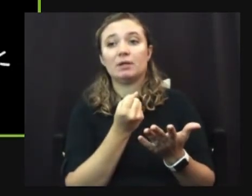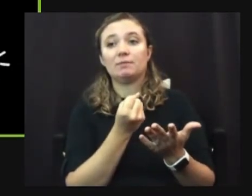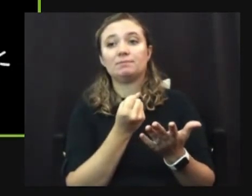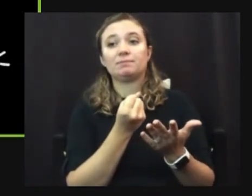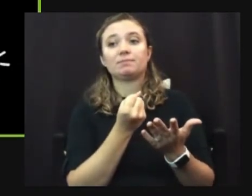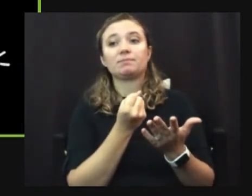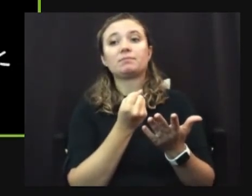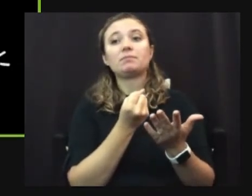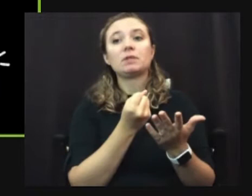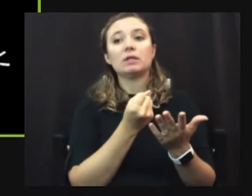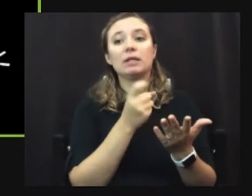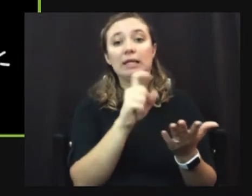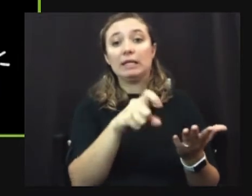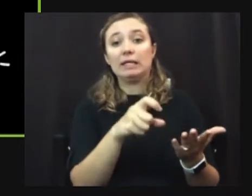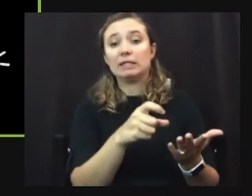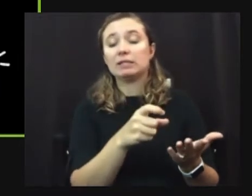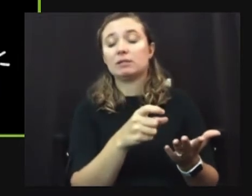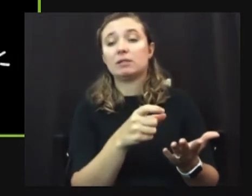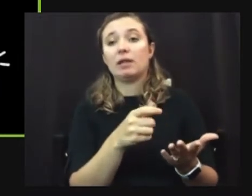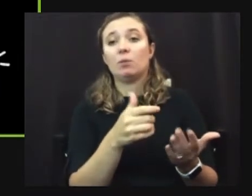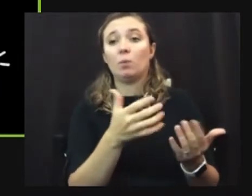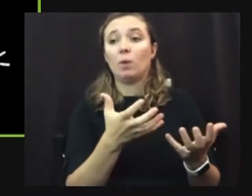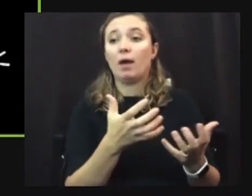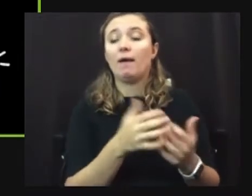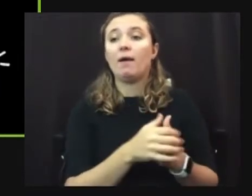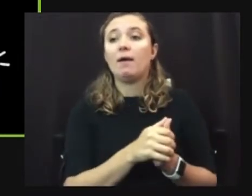for non-autistic people, for most people,